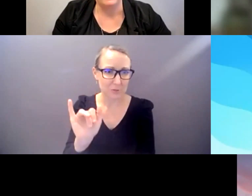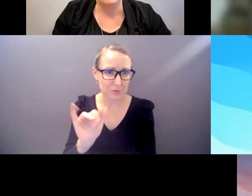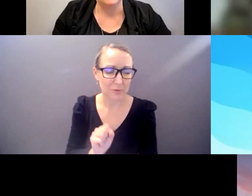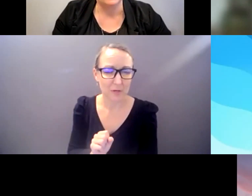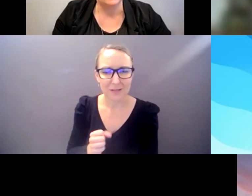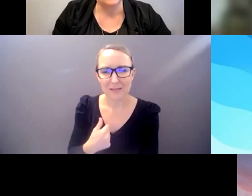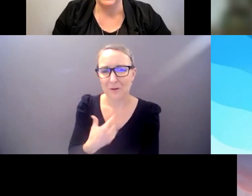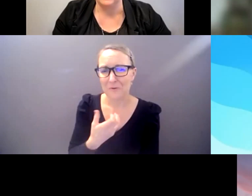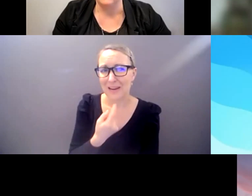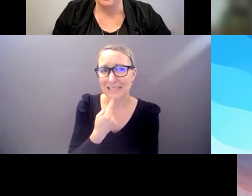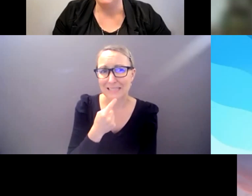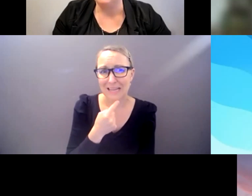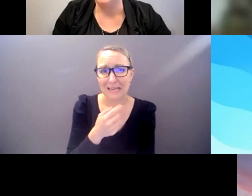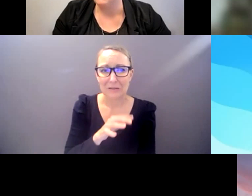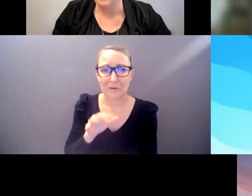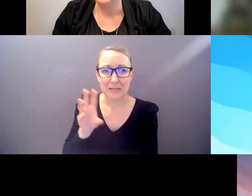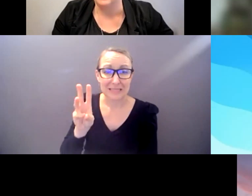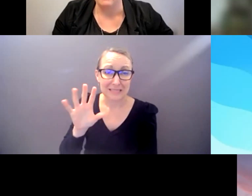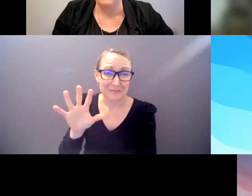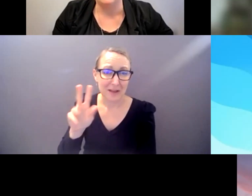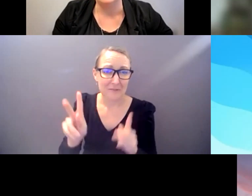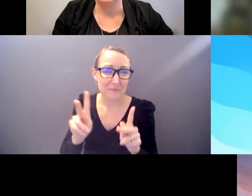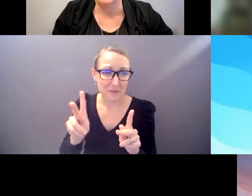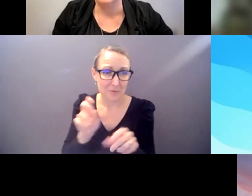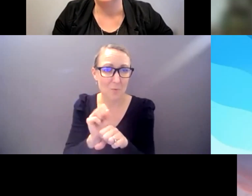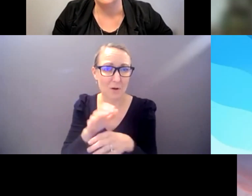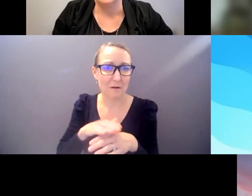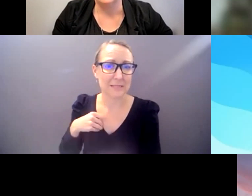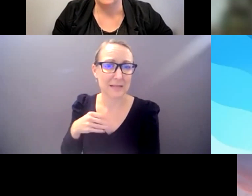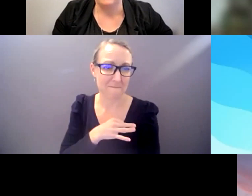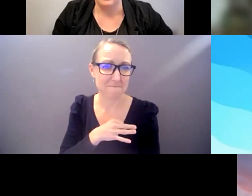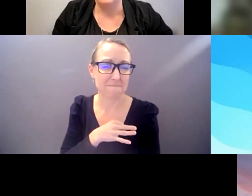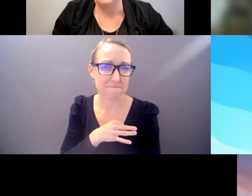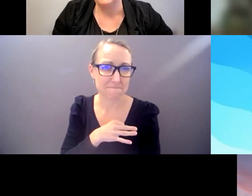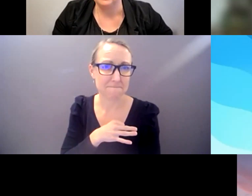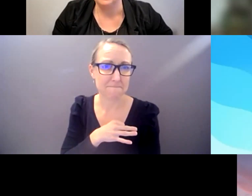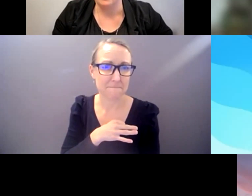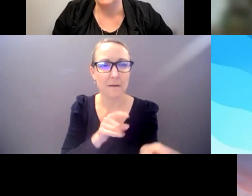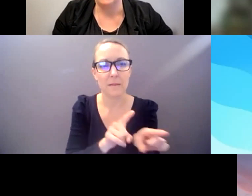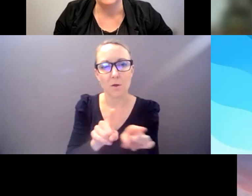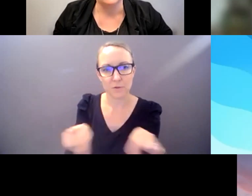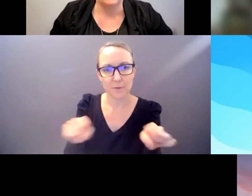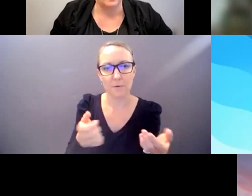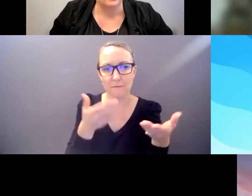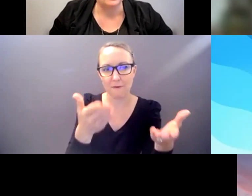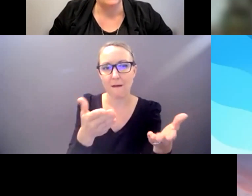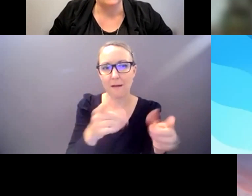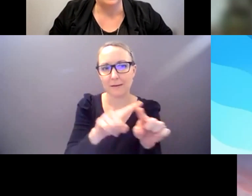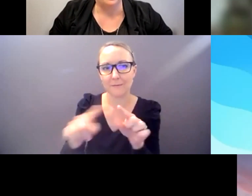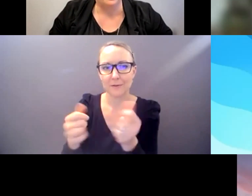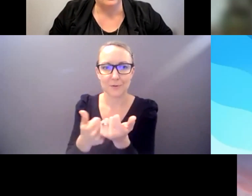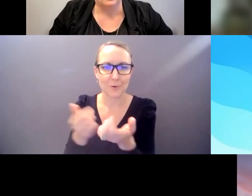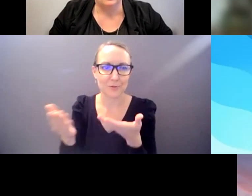say we have about 65 people on staff that also provide various supportive services for the